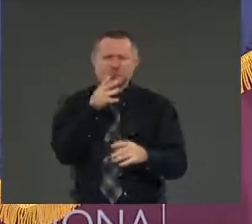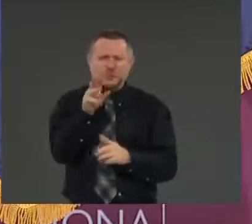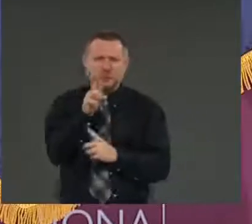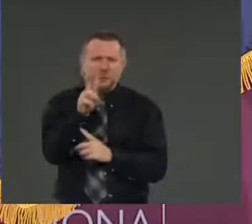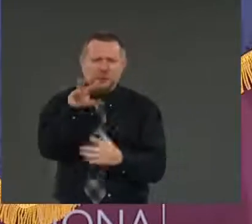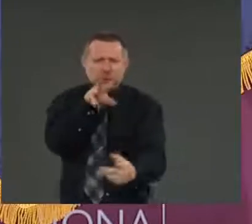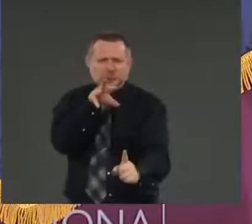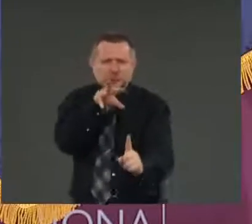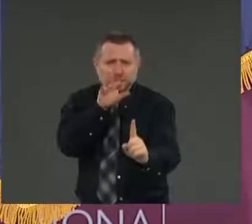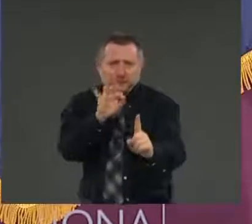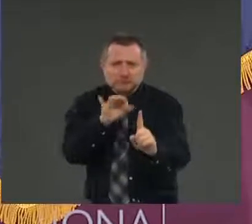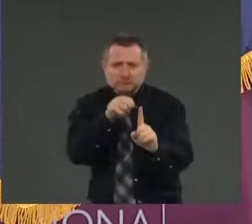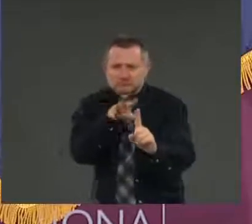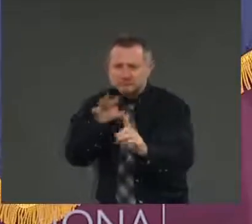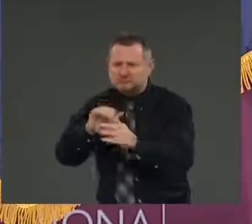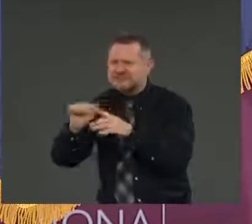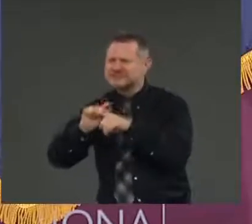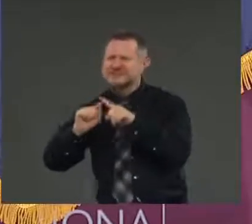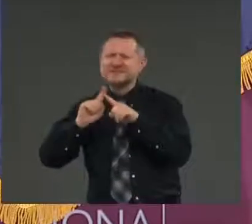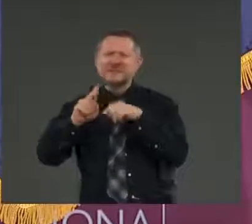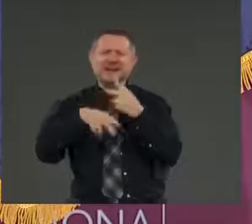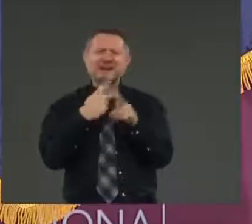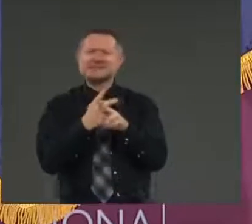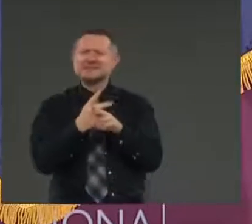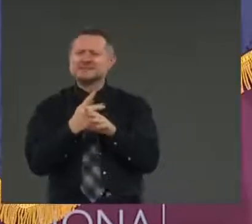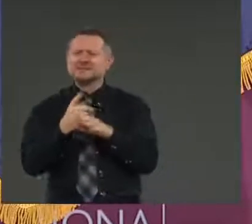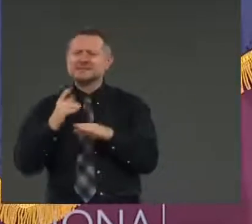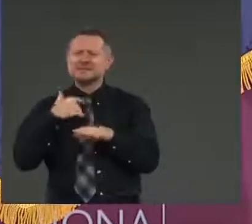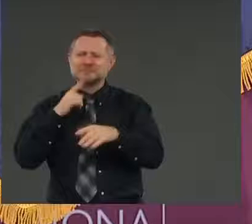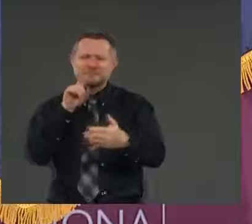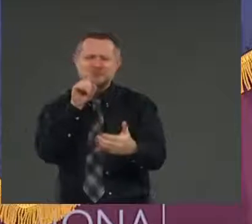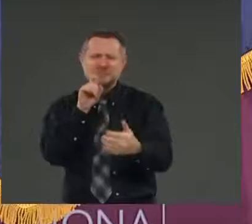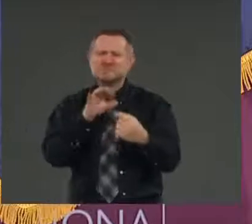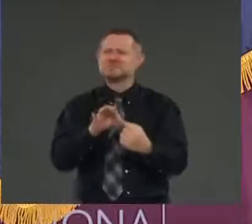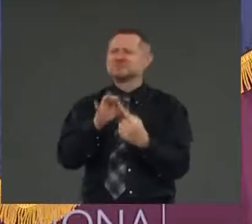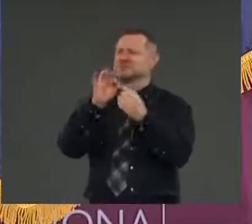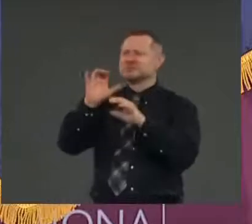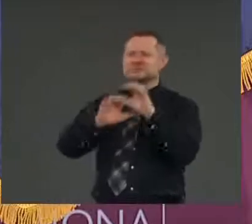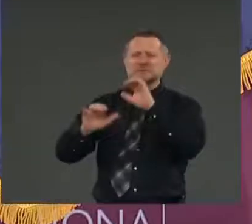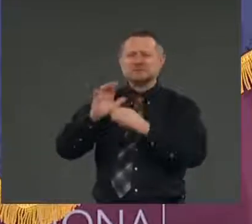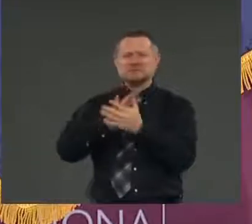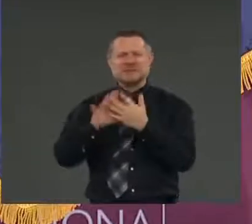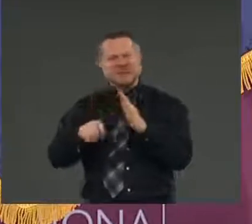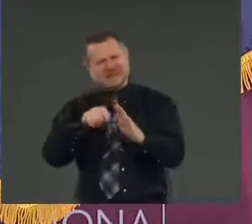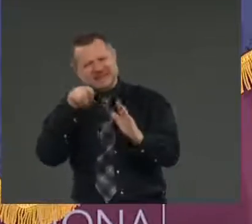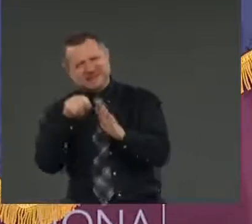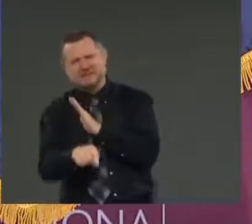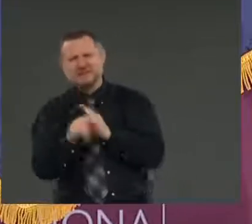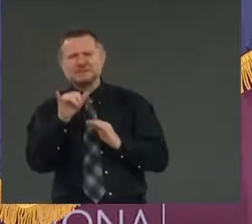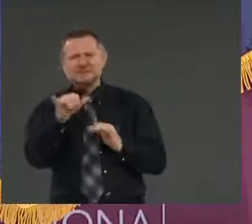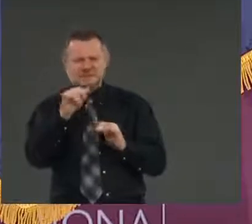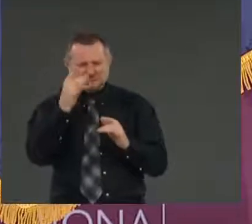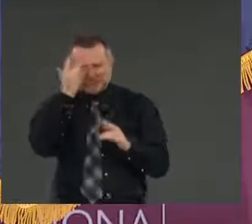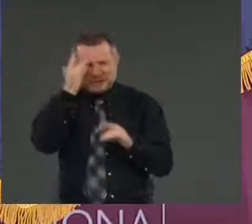with films that you can spray on that kill a virus for 30 days that are